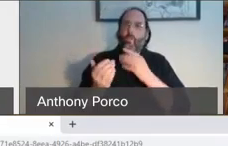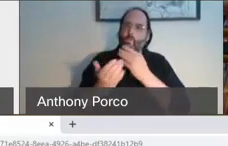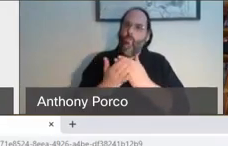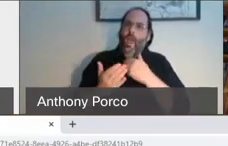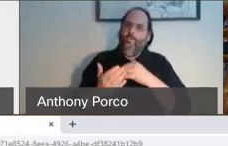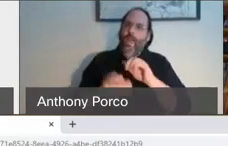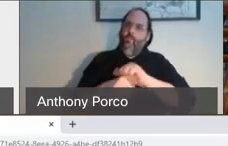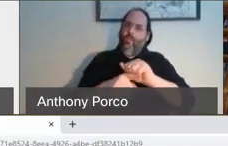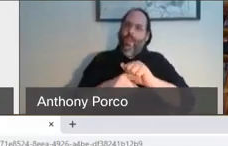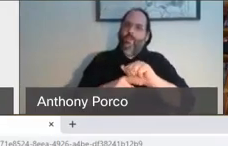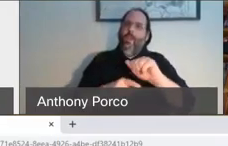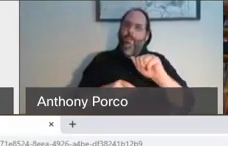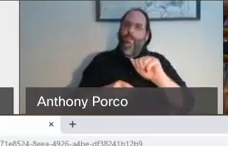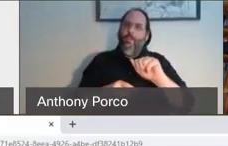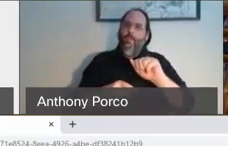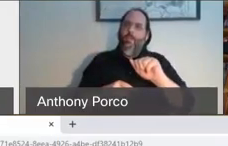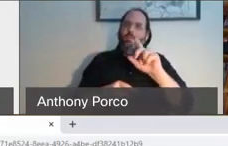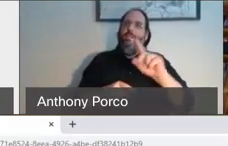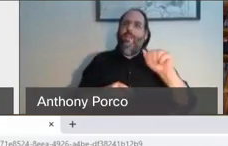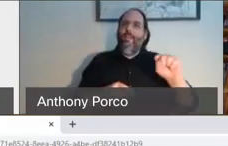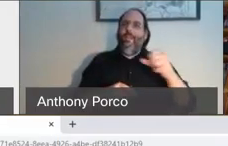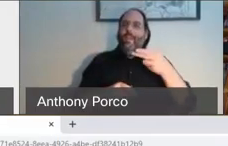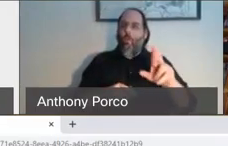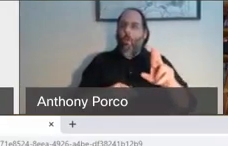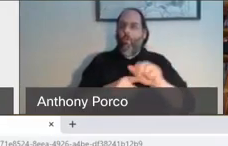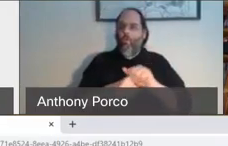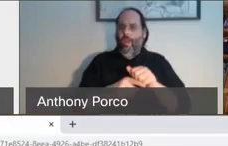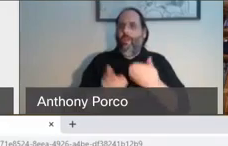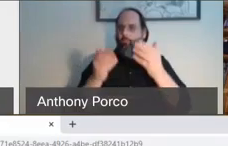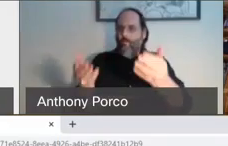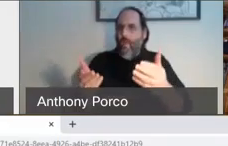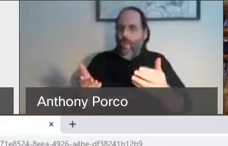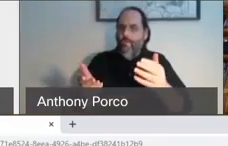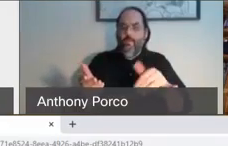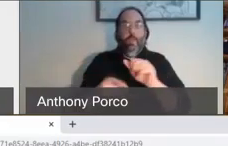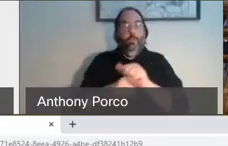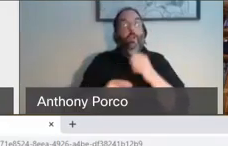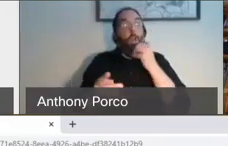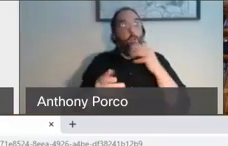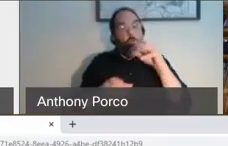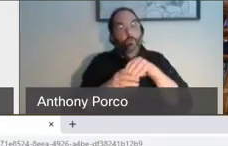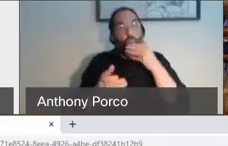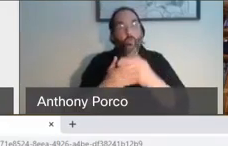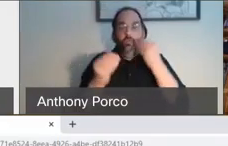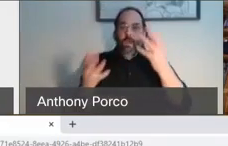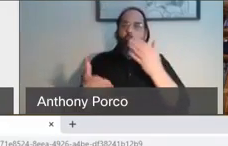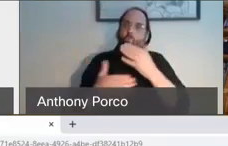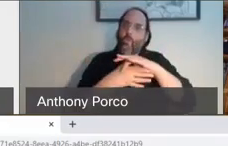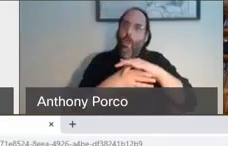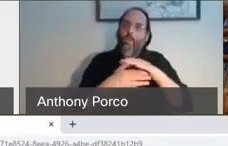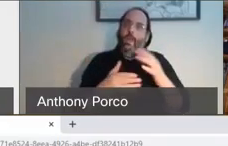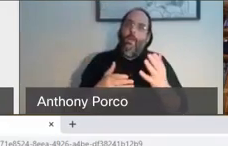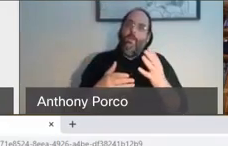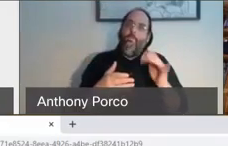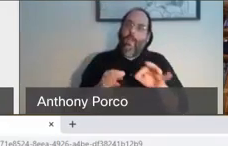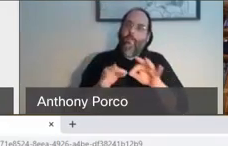from our DDS HR training department. There's a lot of good information, a lot of good content that has been formatted to kind of meet our needs